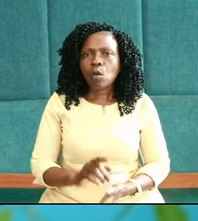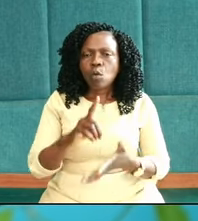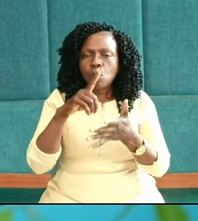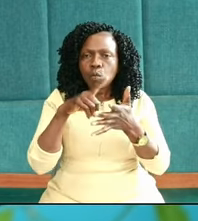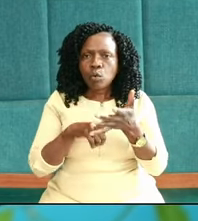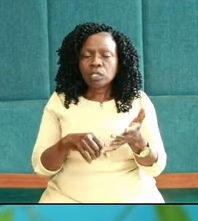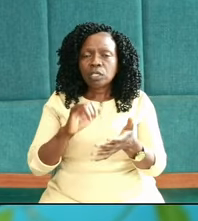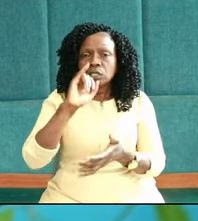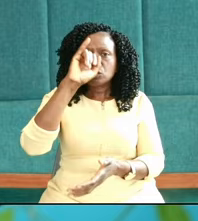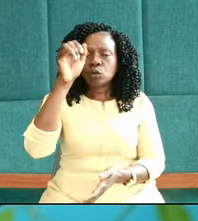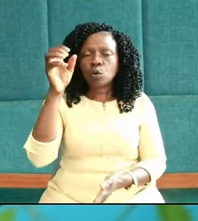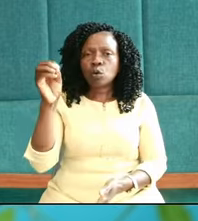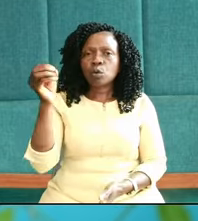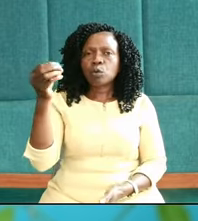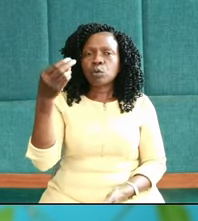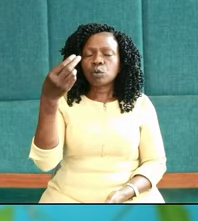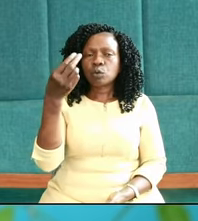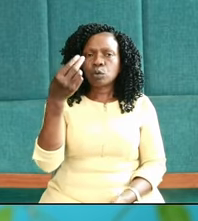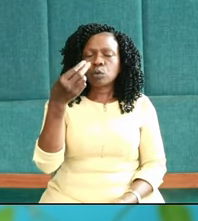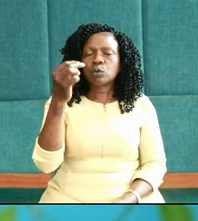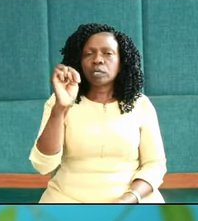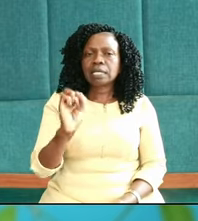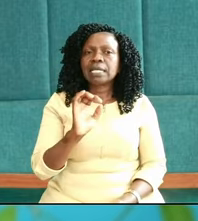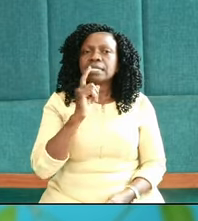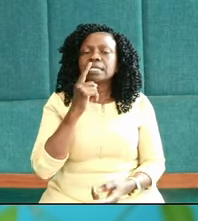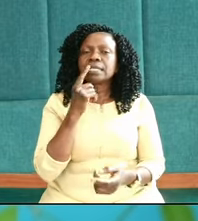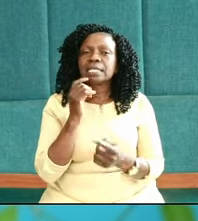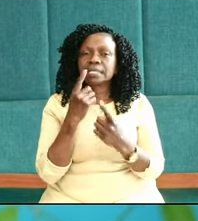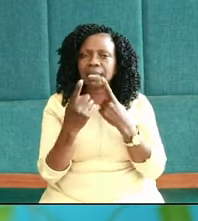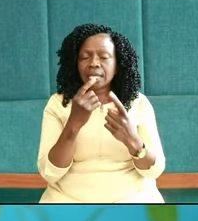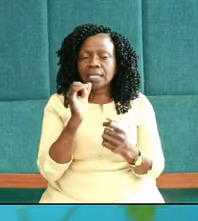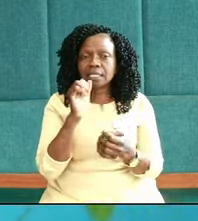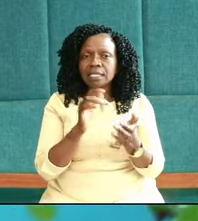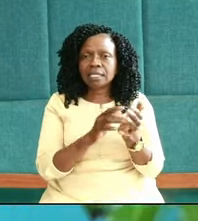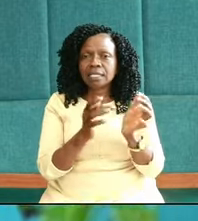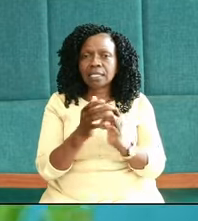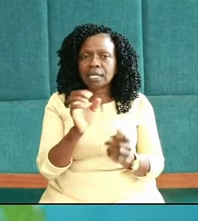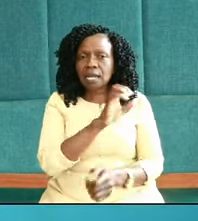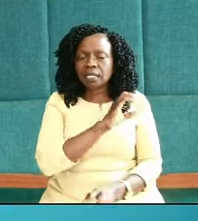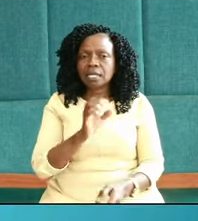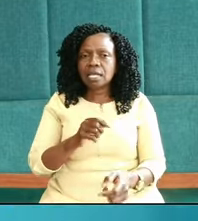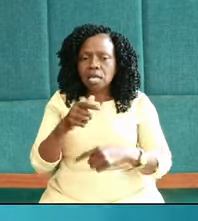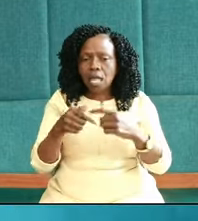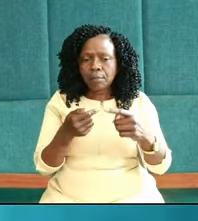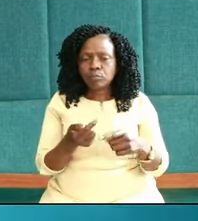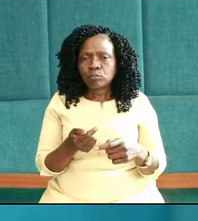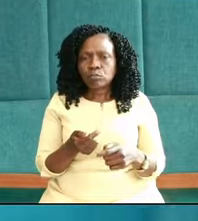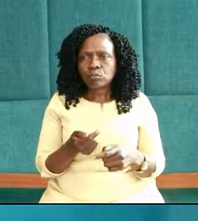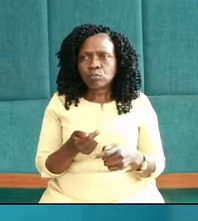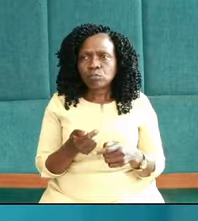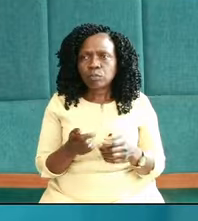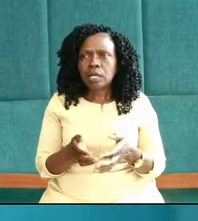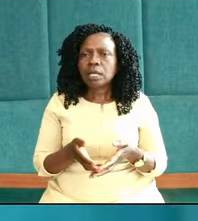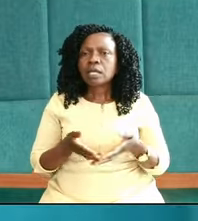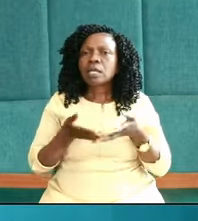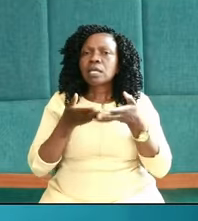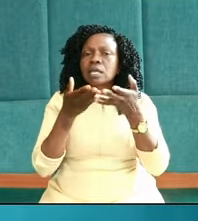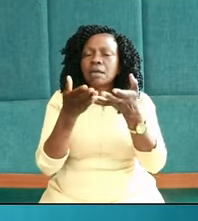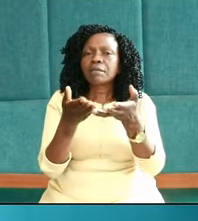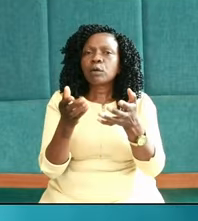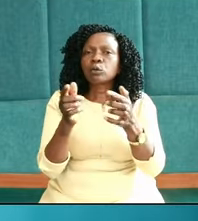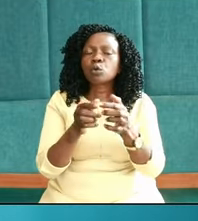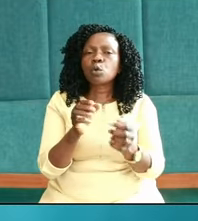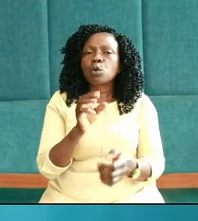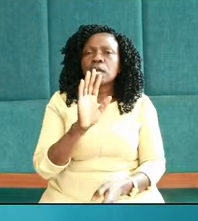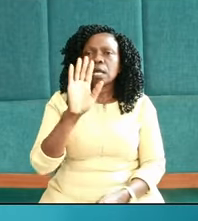What John is saying there is that Jesus Christ came home. He came to his